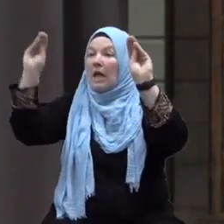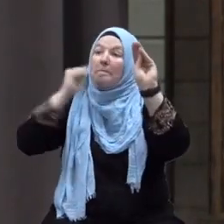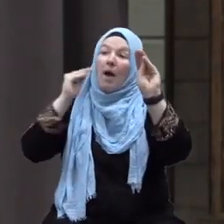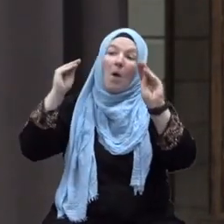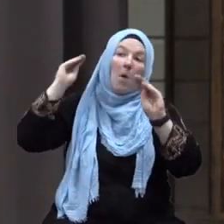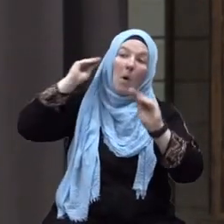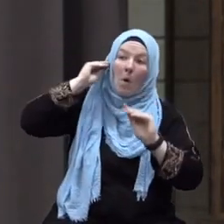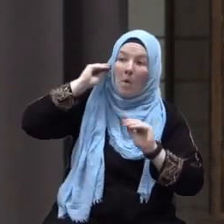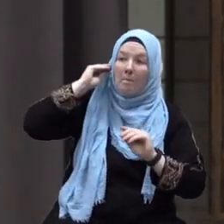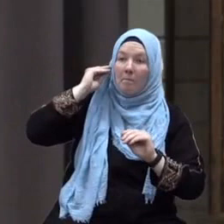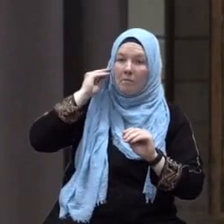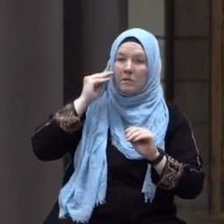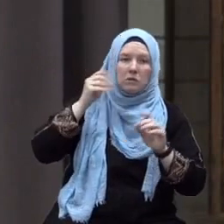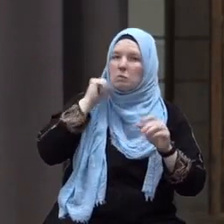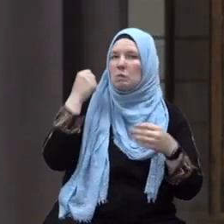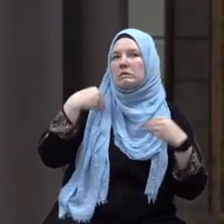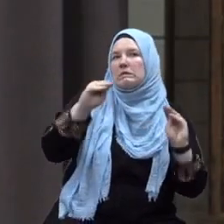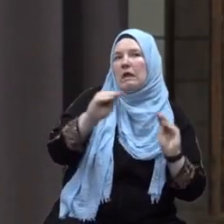less than